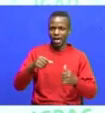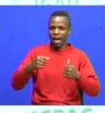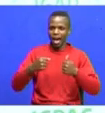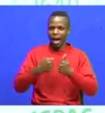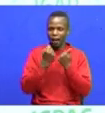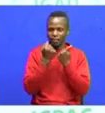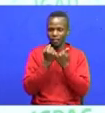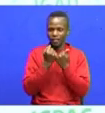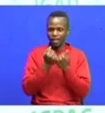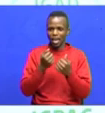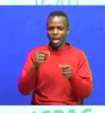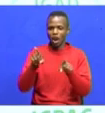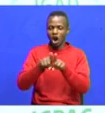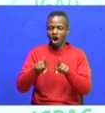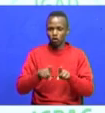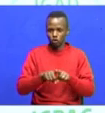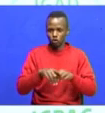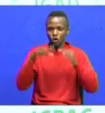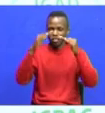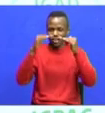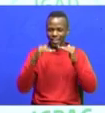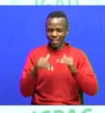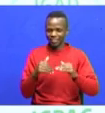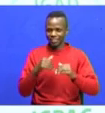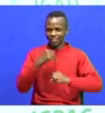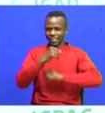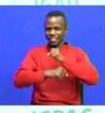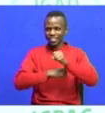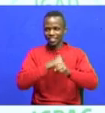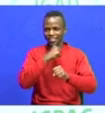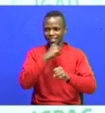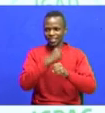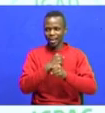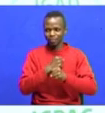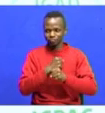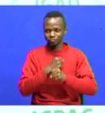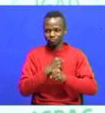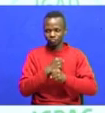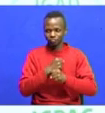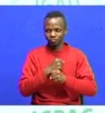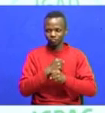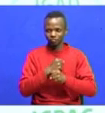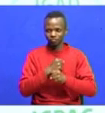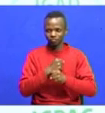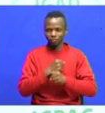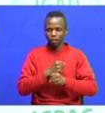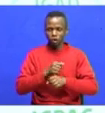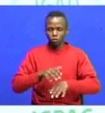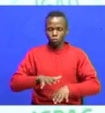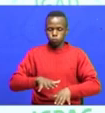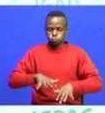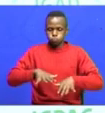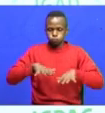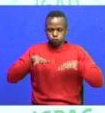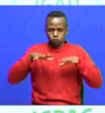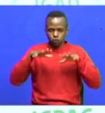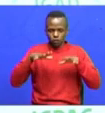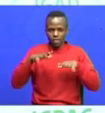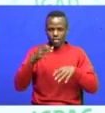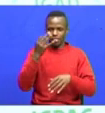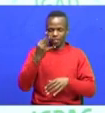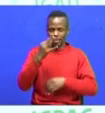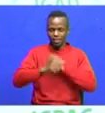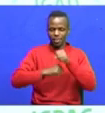next year. And we have the return of El Nino after 3 years of La